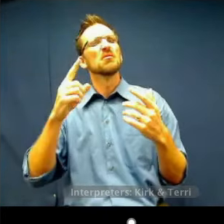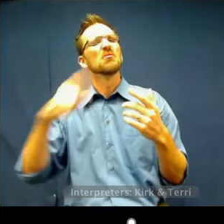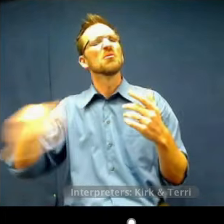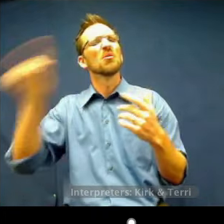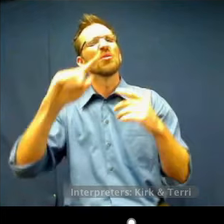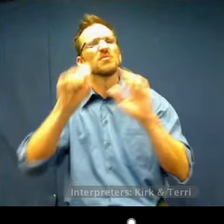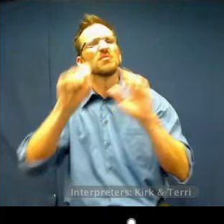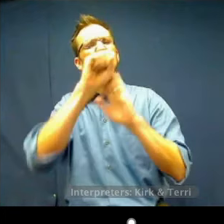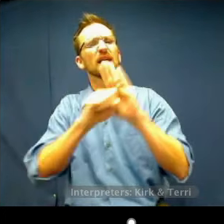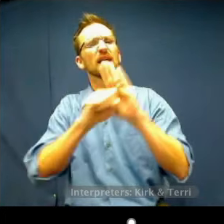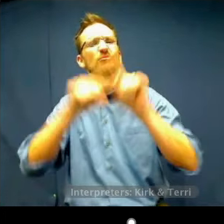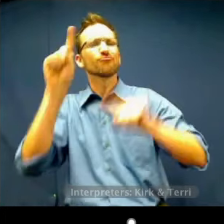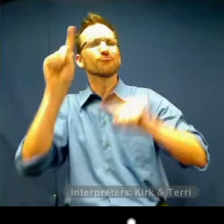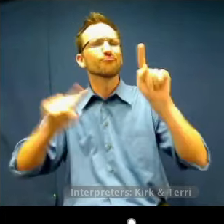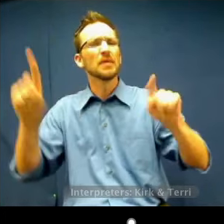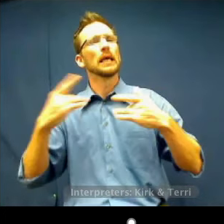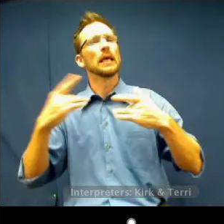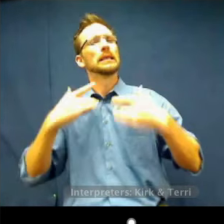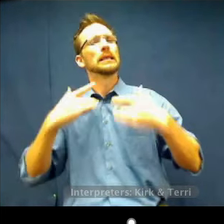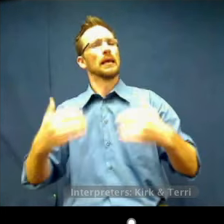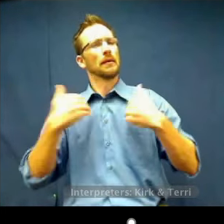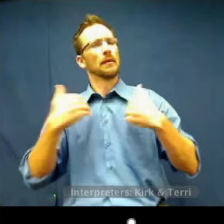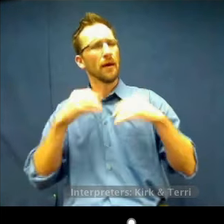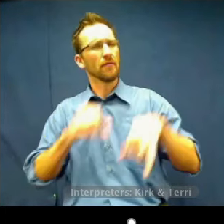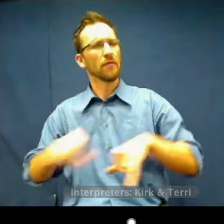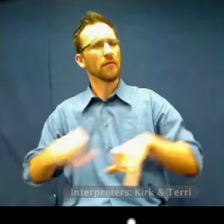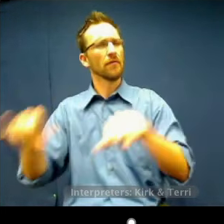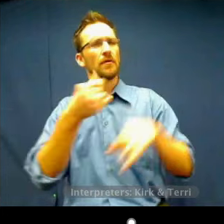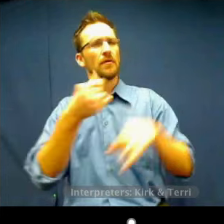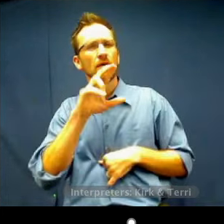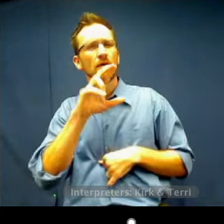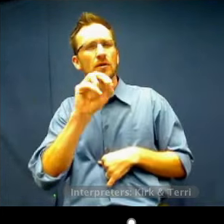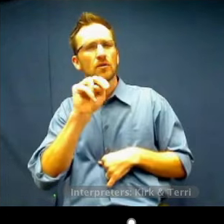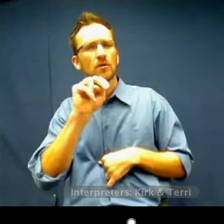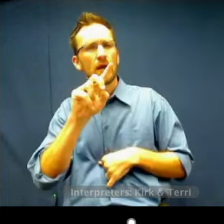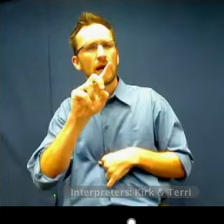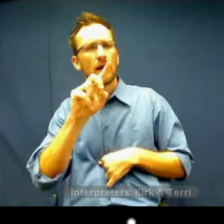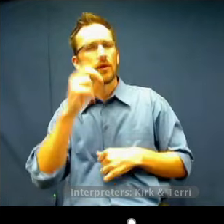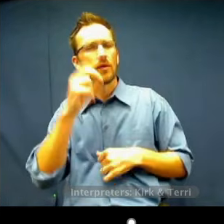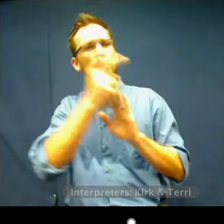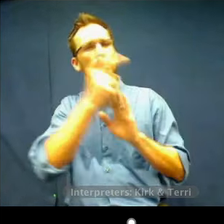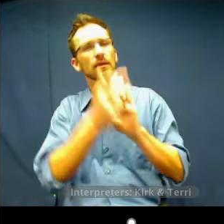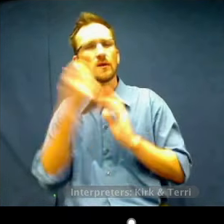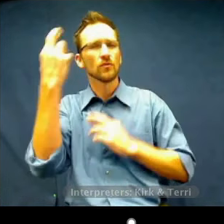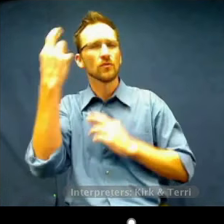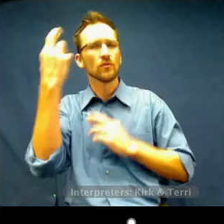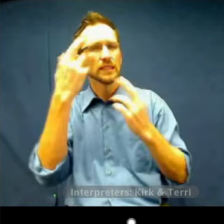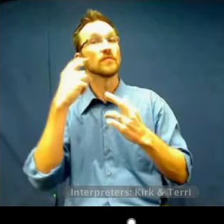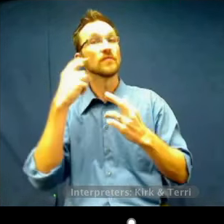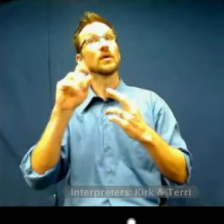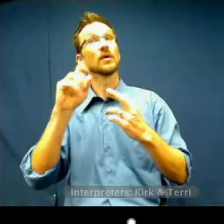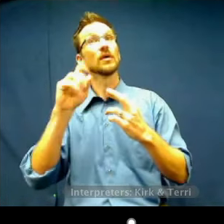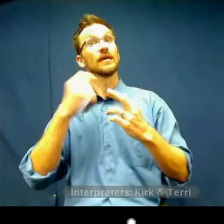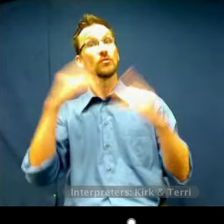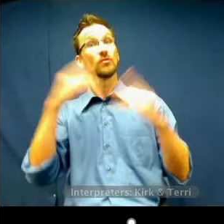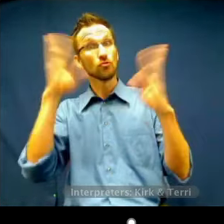some kind of ground that allows a divorce based on a conviction of a serious felony,